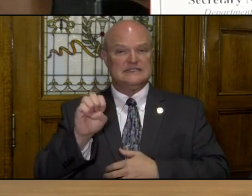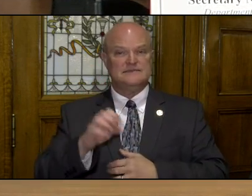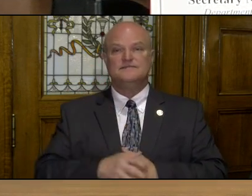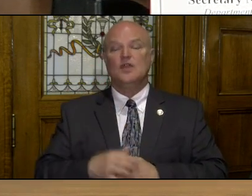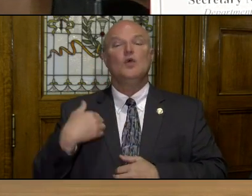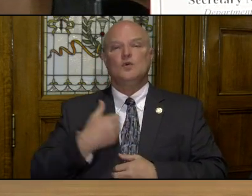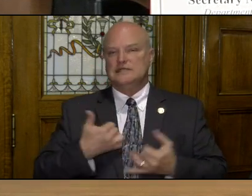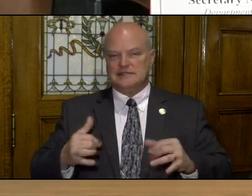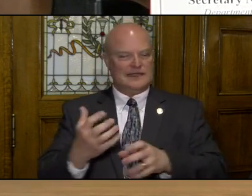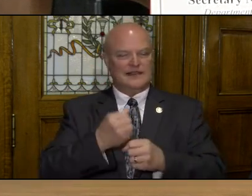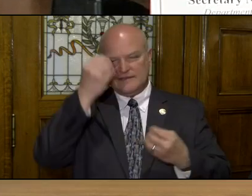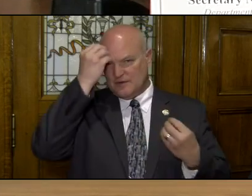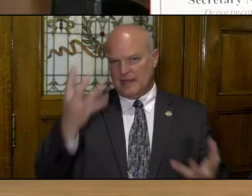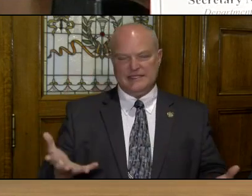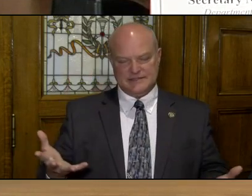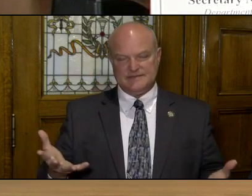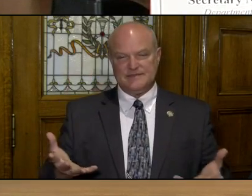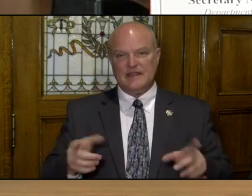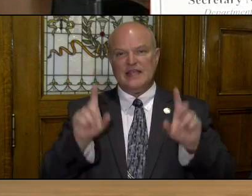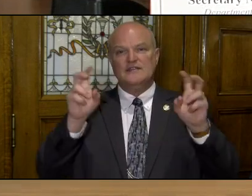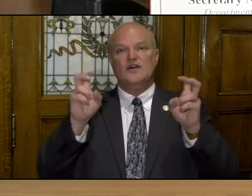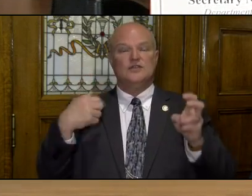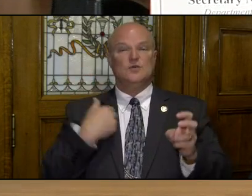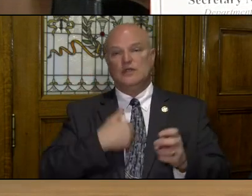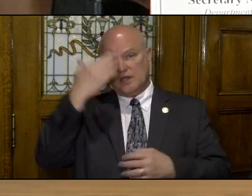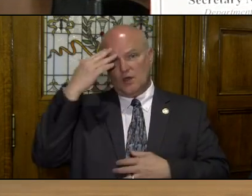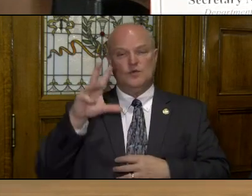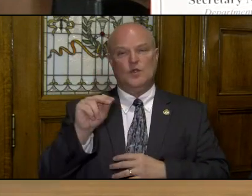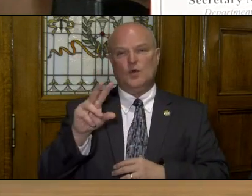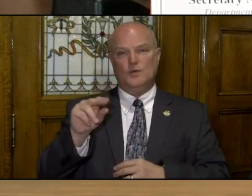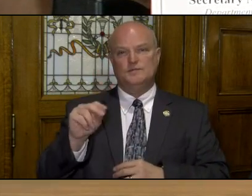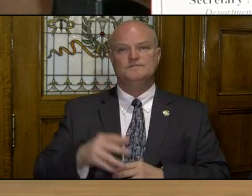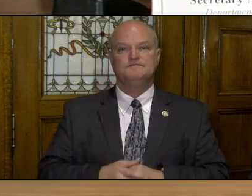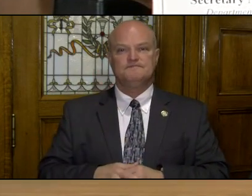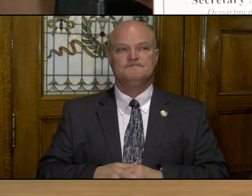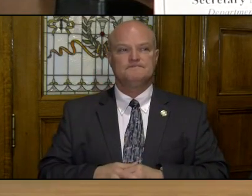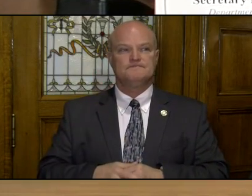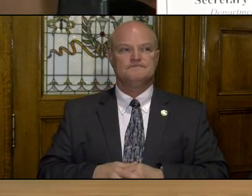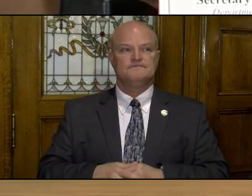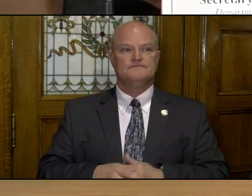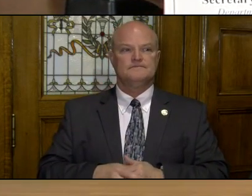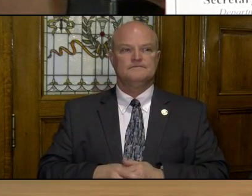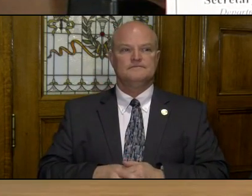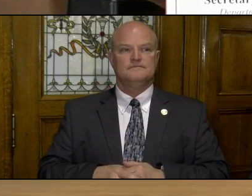We're still gathering information. As far as we know, no.